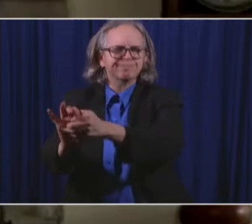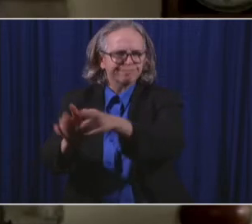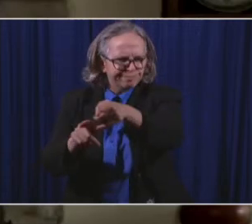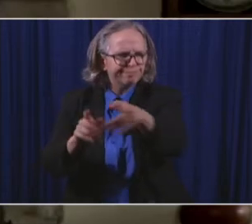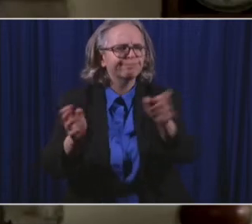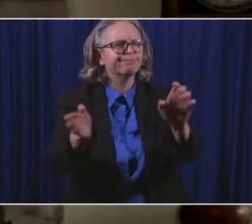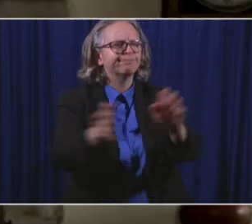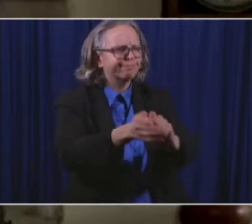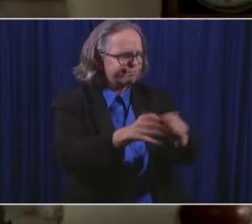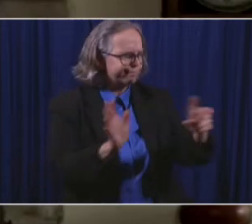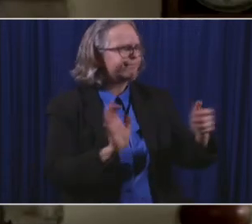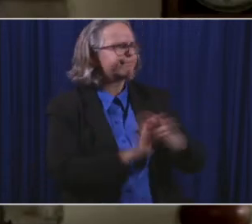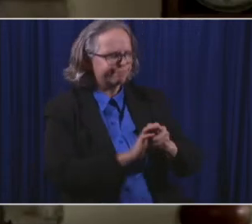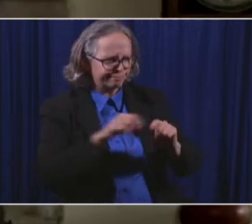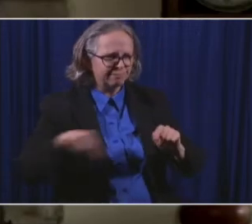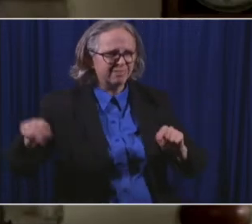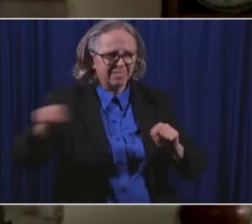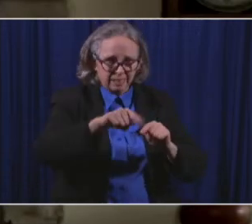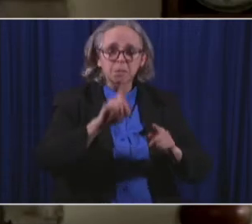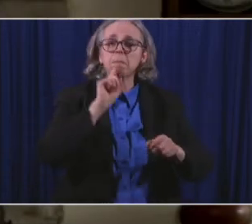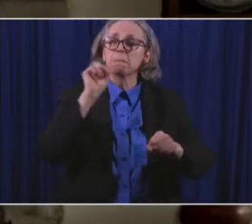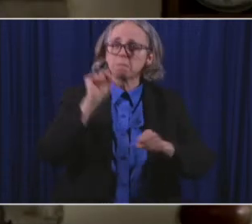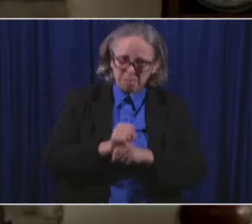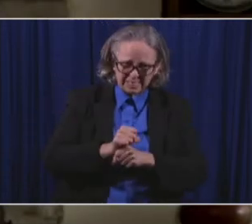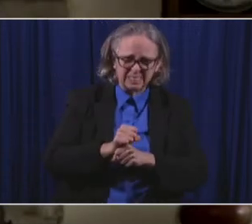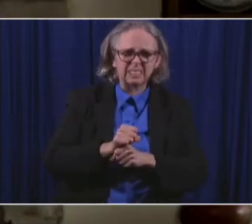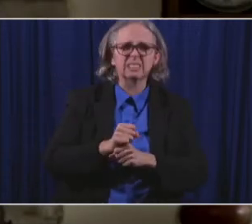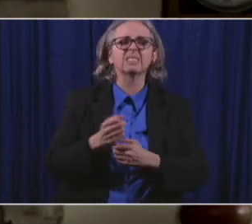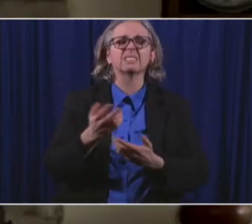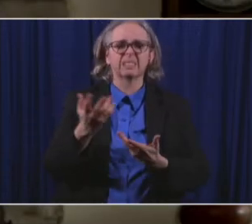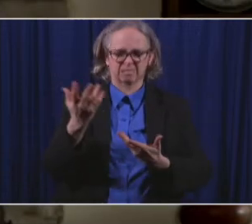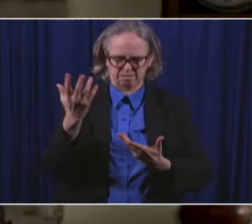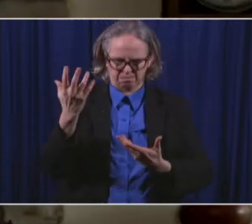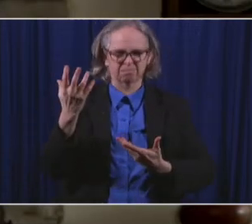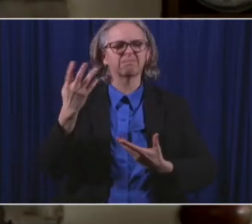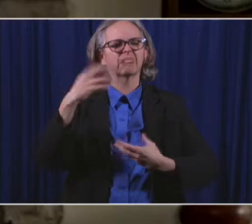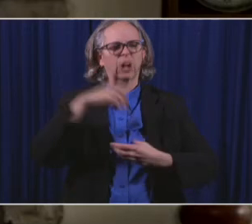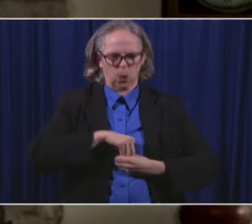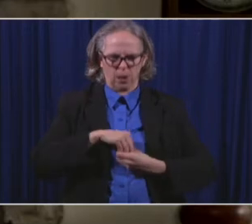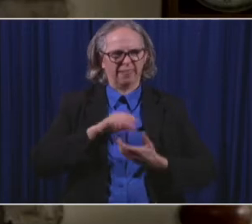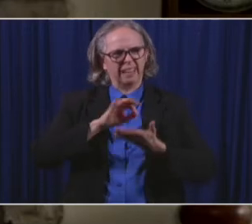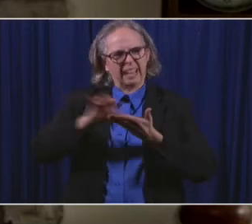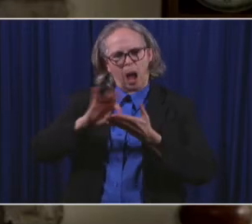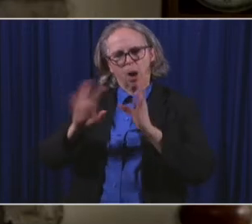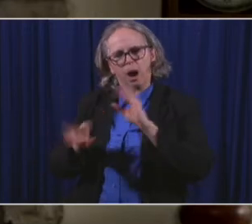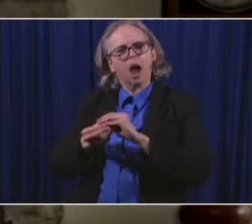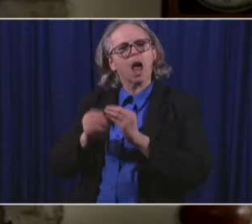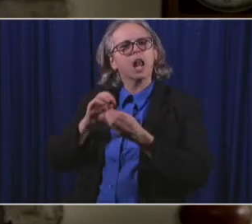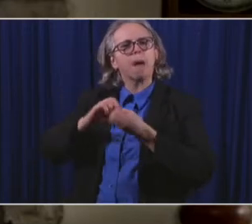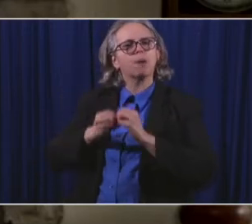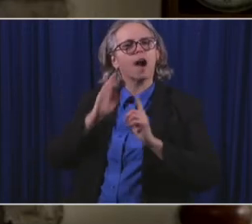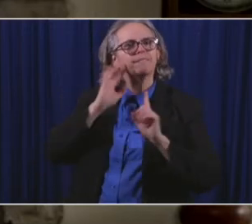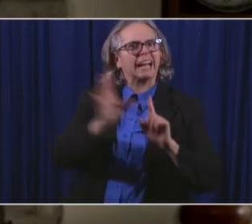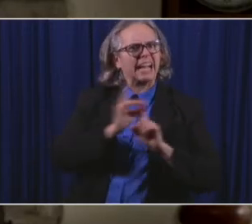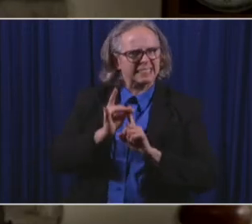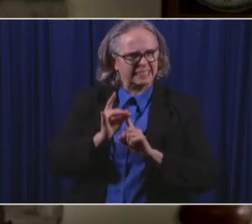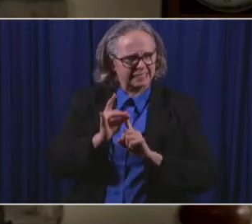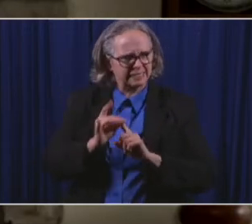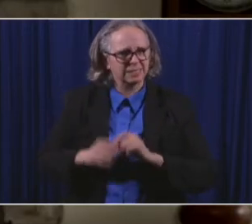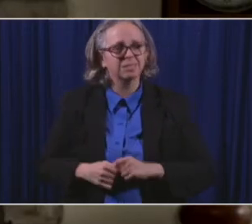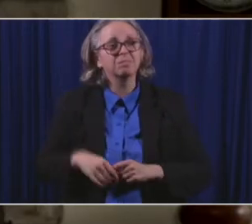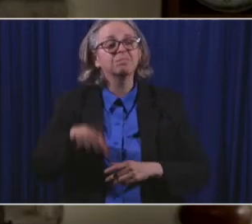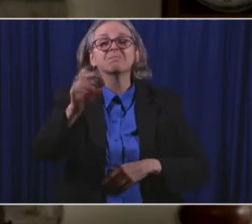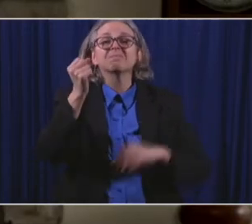our probable case counts. After understanding more about antigen tests, the CDC changed their definition